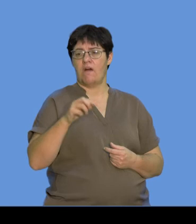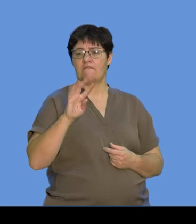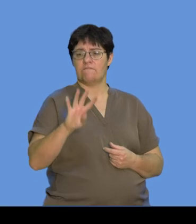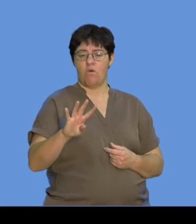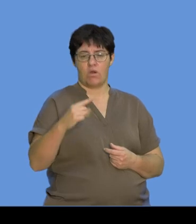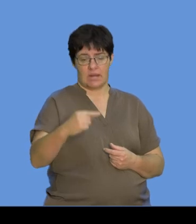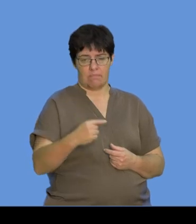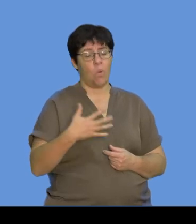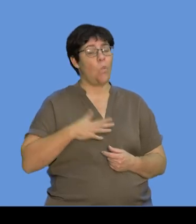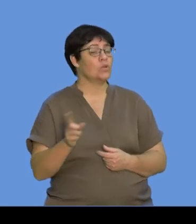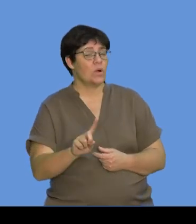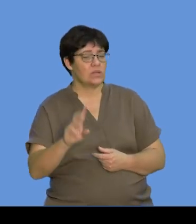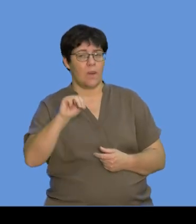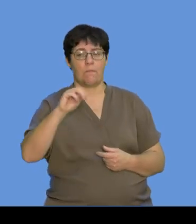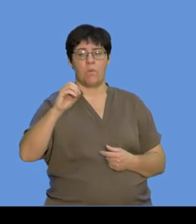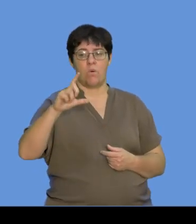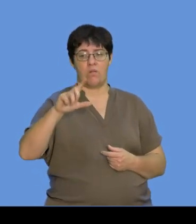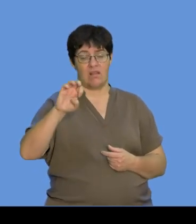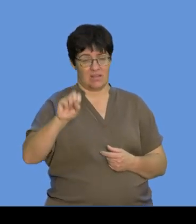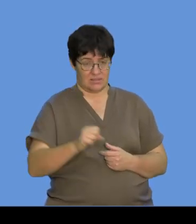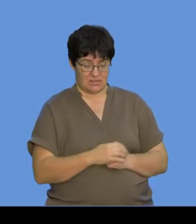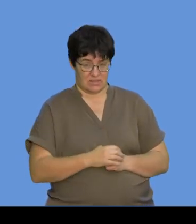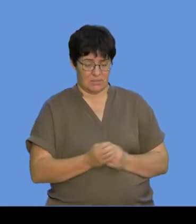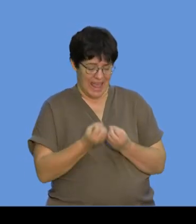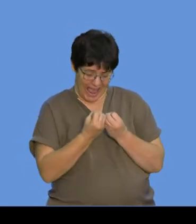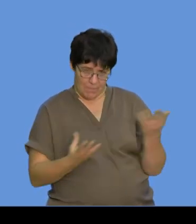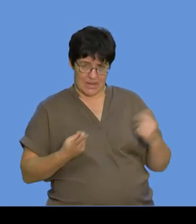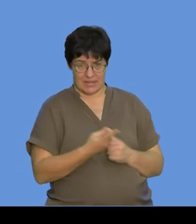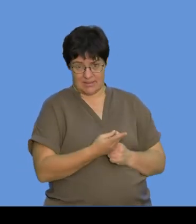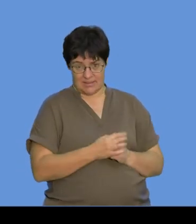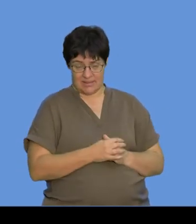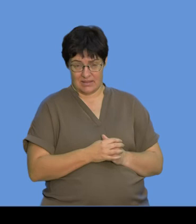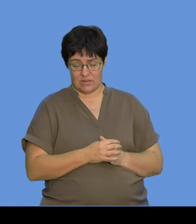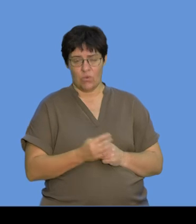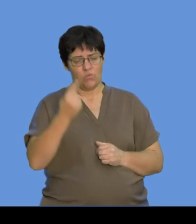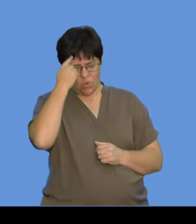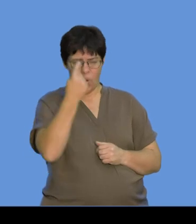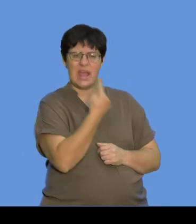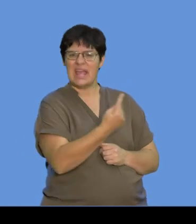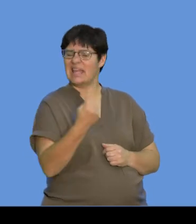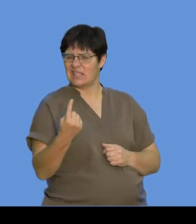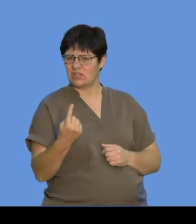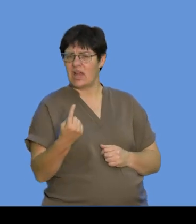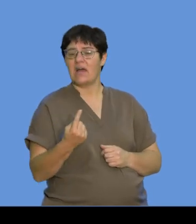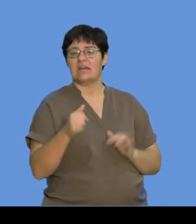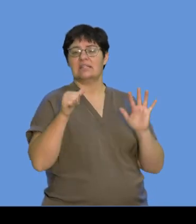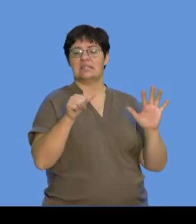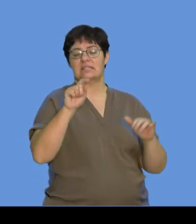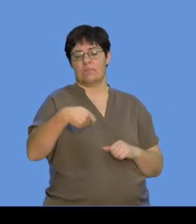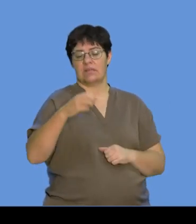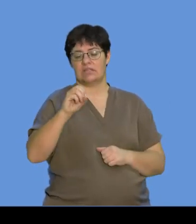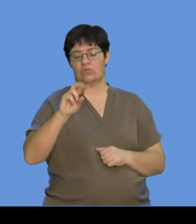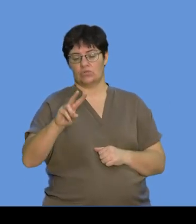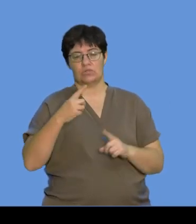okay, which is the quantity, right? And we know that each mole has got 6,02 times